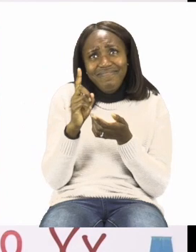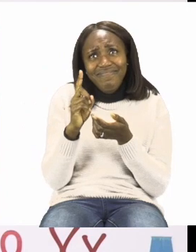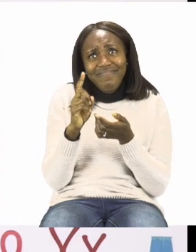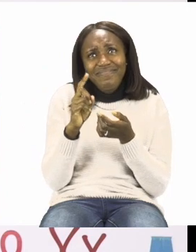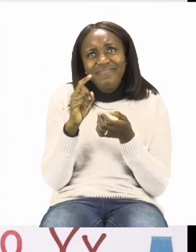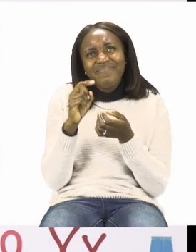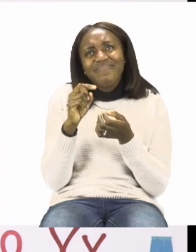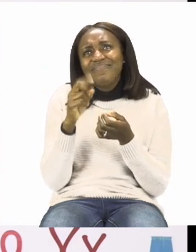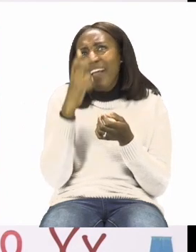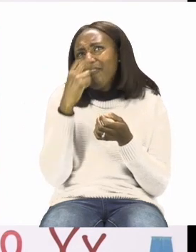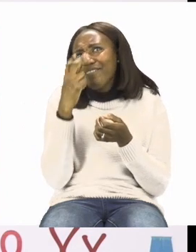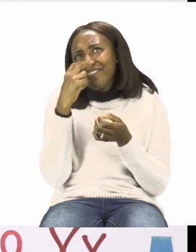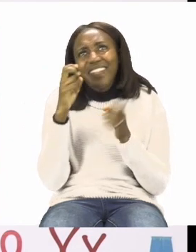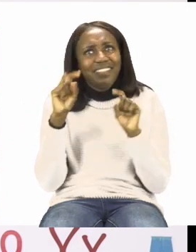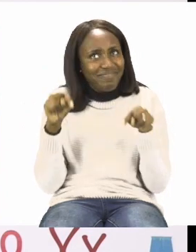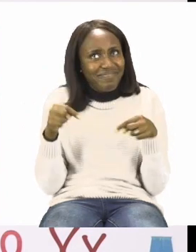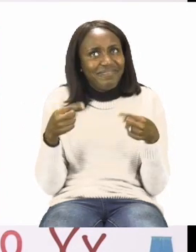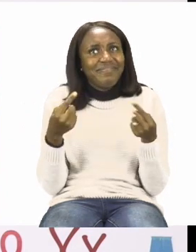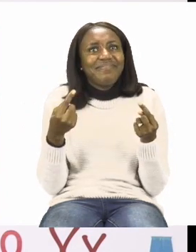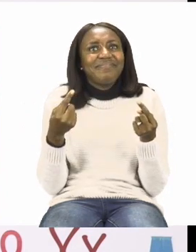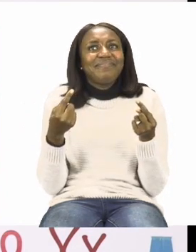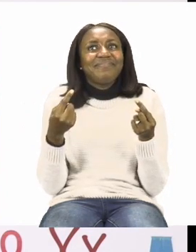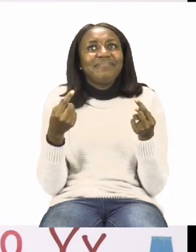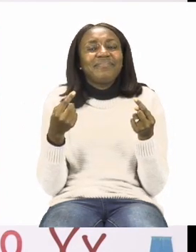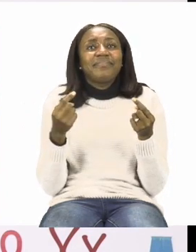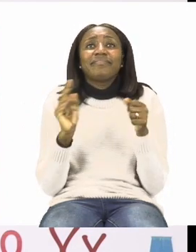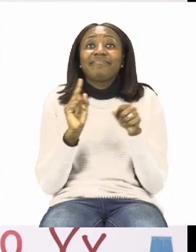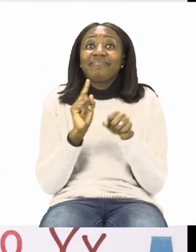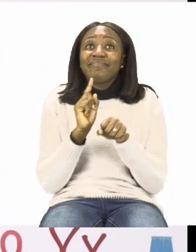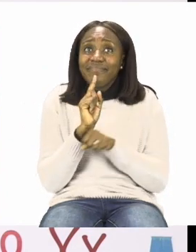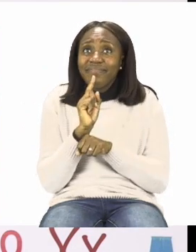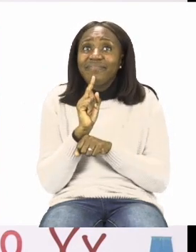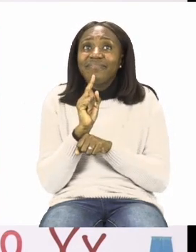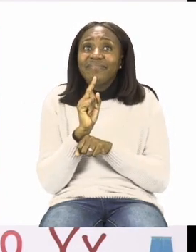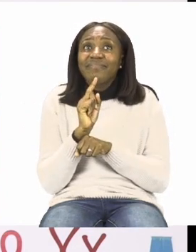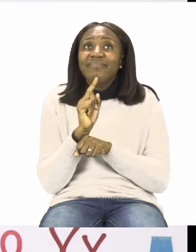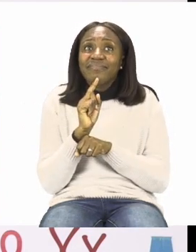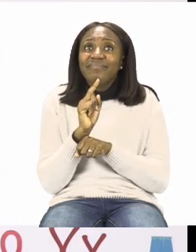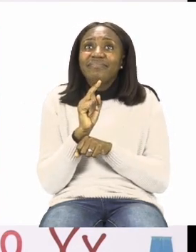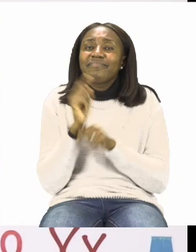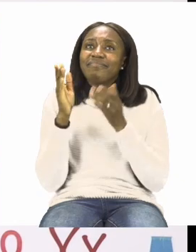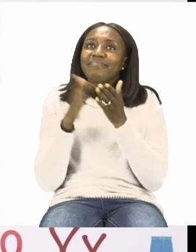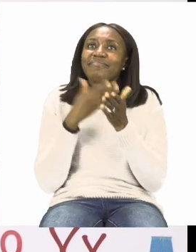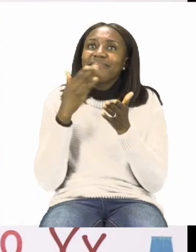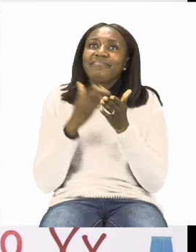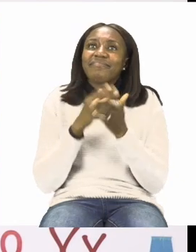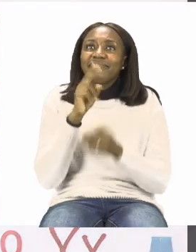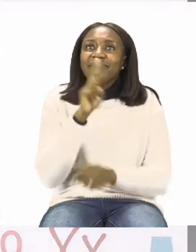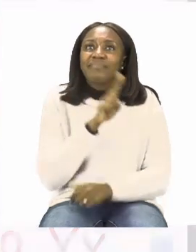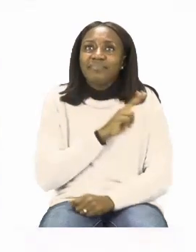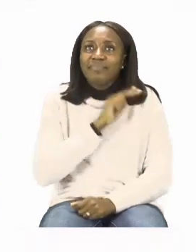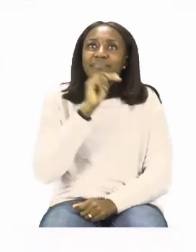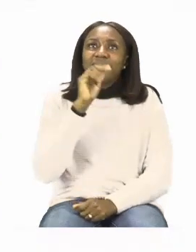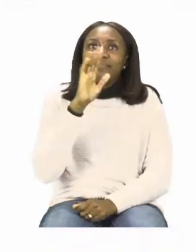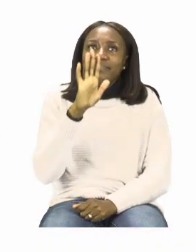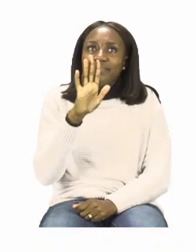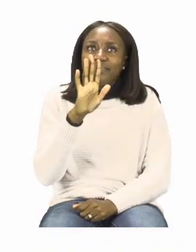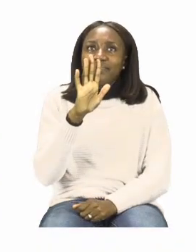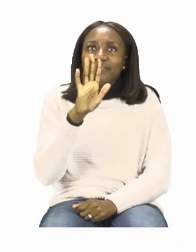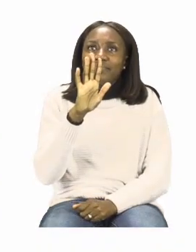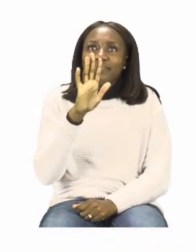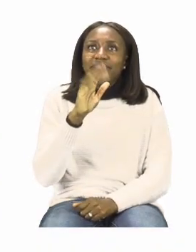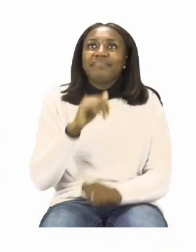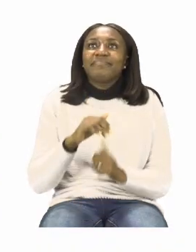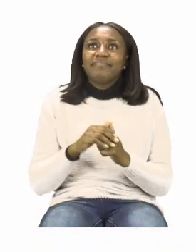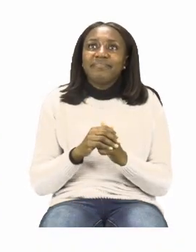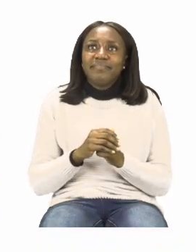things. In the first part of our lesson, I want you to go to page 25 in your